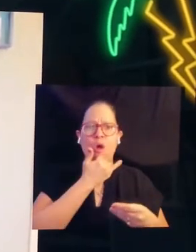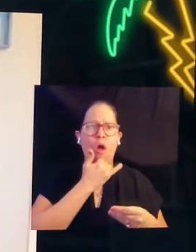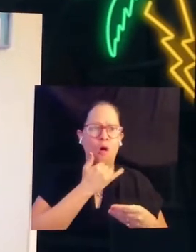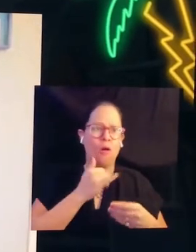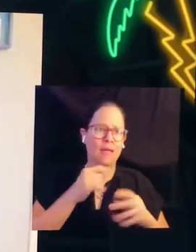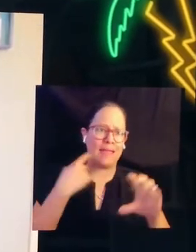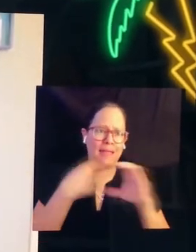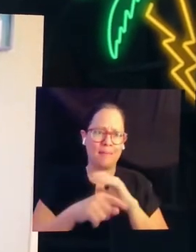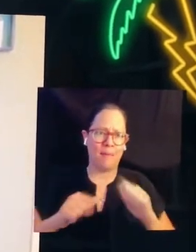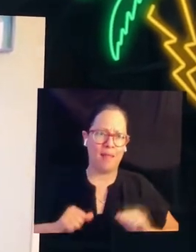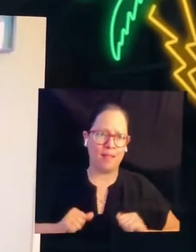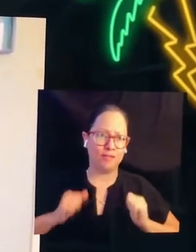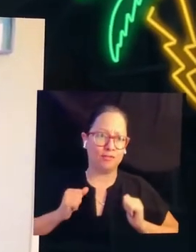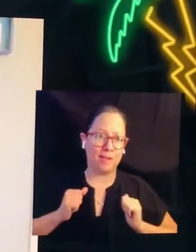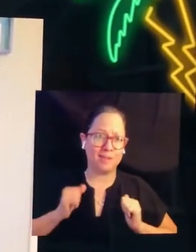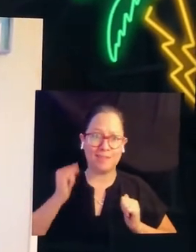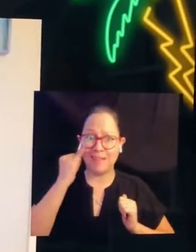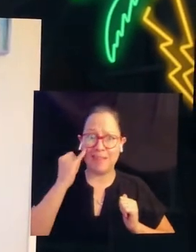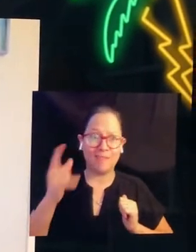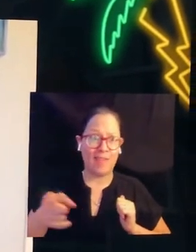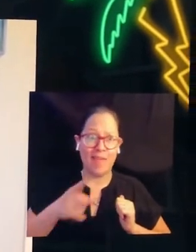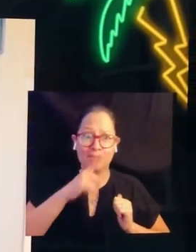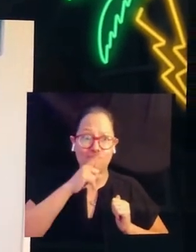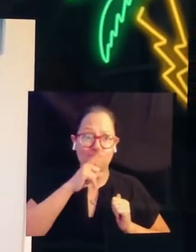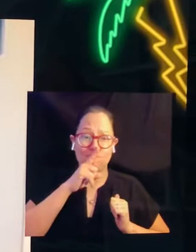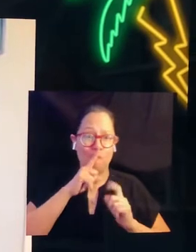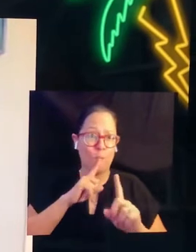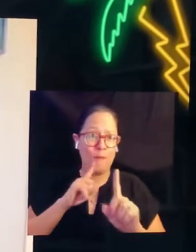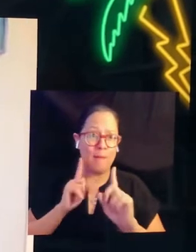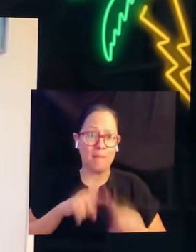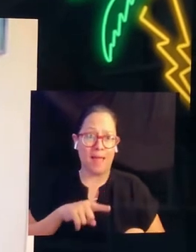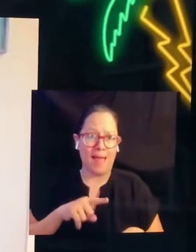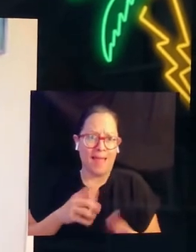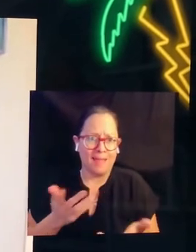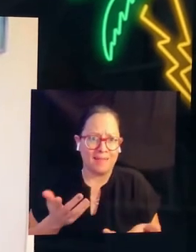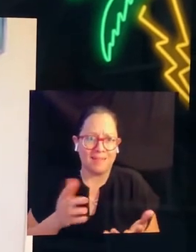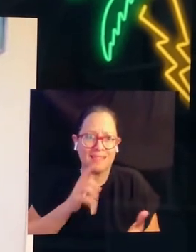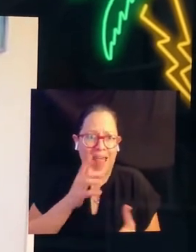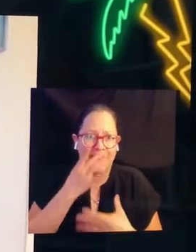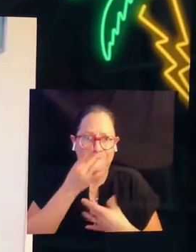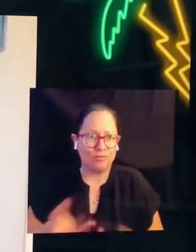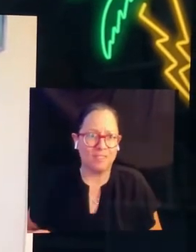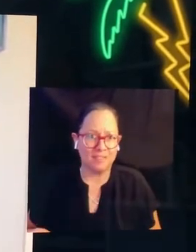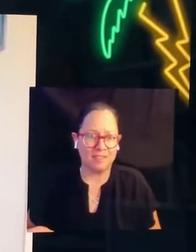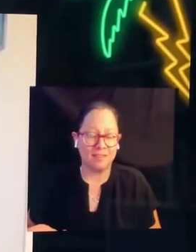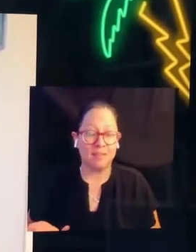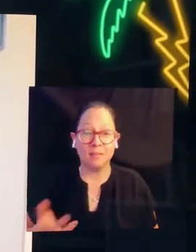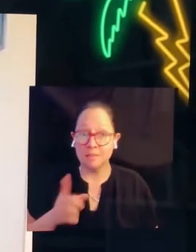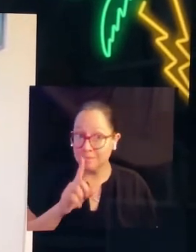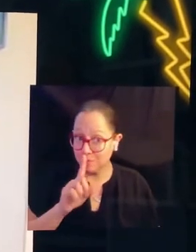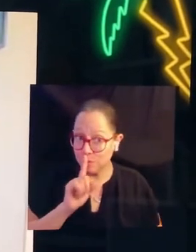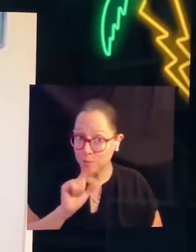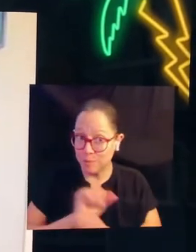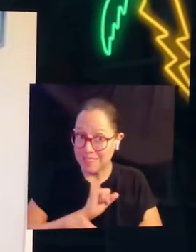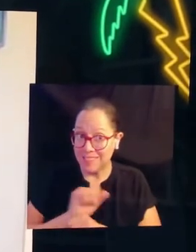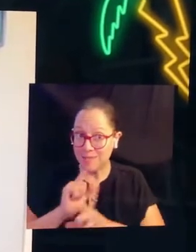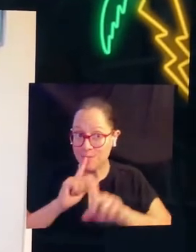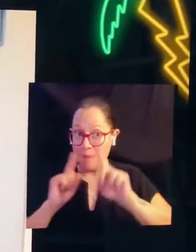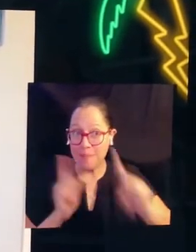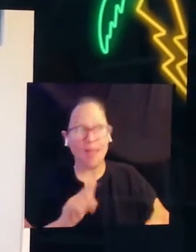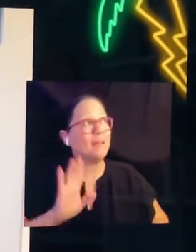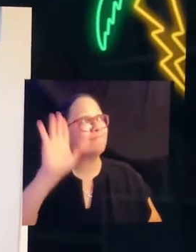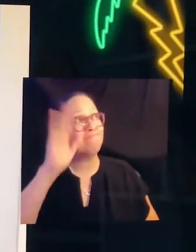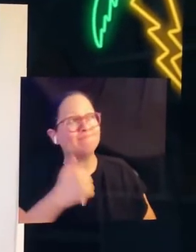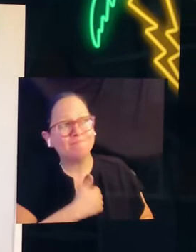means they're not interested. Very few of them will reply to you and say, I'm not interested. So just, if they're not replying, that means they're not